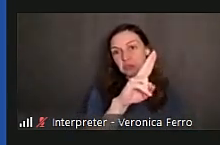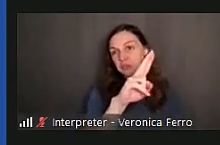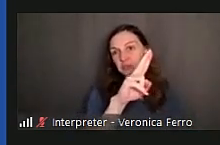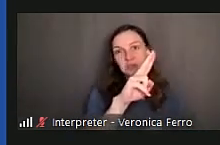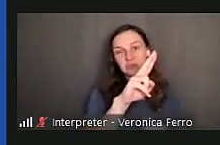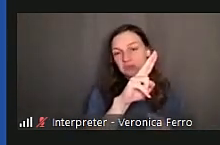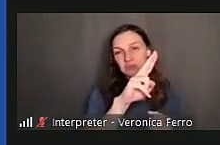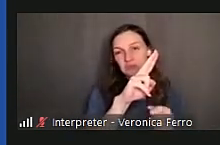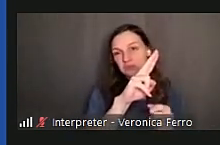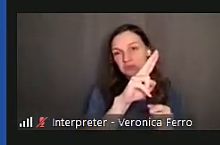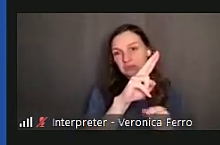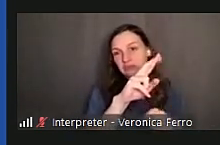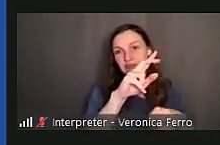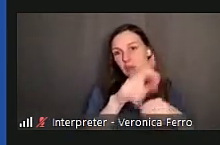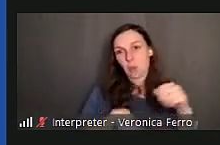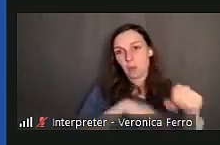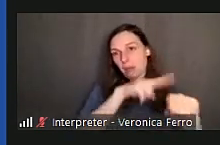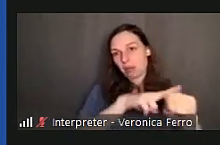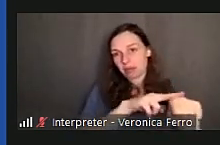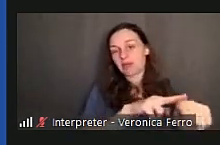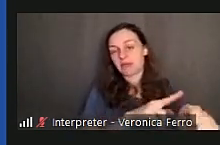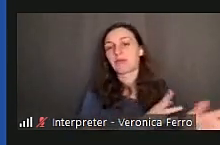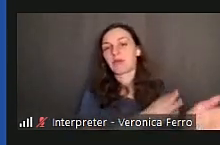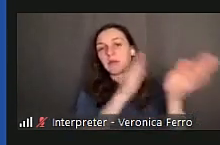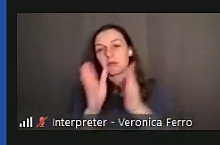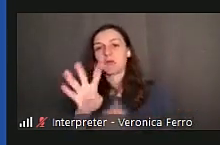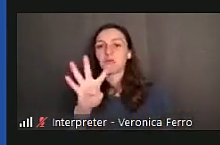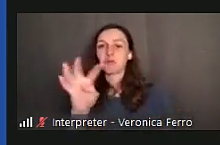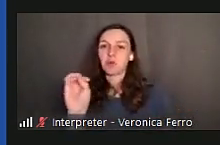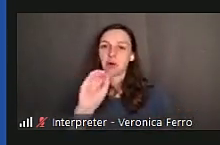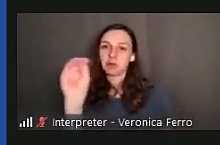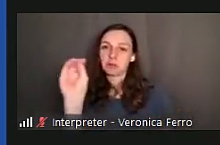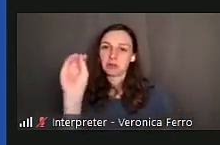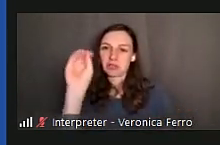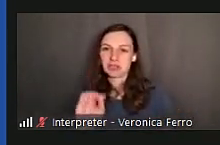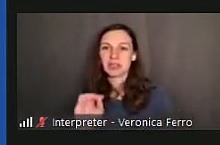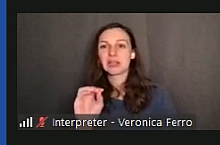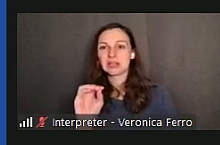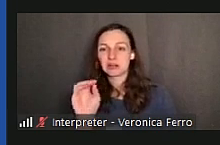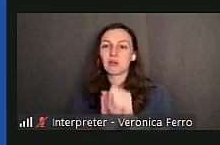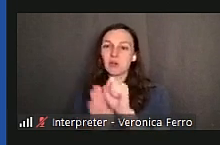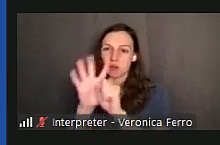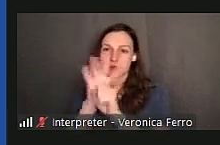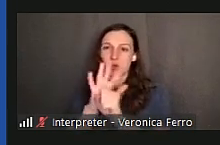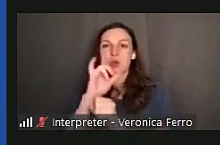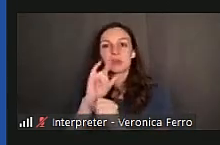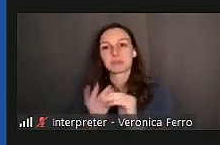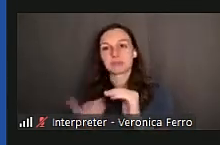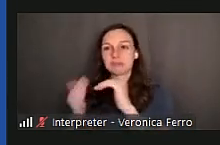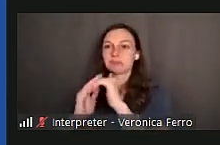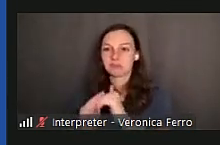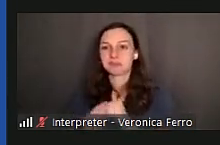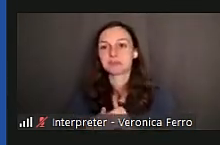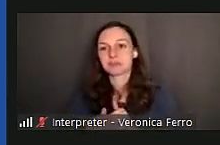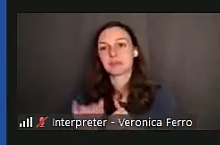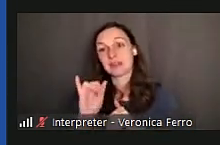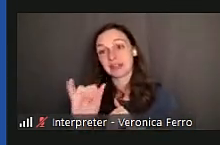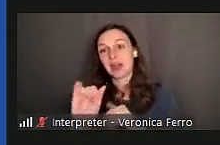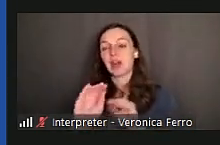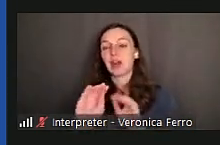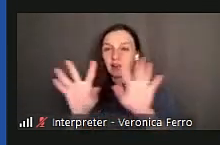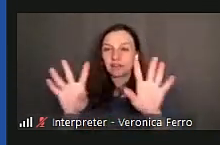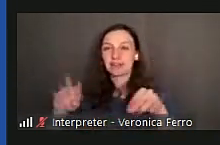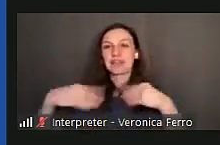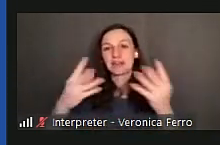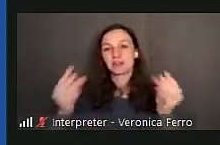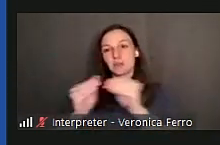that 40% is on top of what we would typically see in our ICUs, and that's obviously accounting for the stress that our ICUs are feeling right